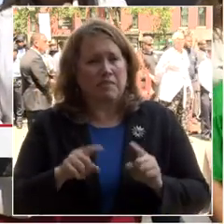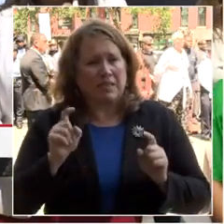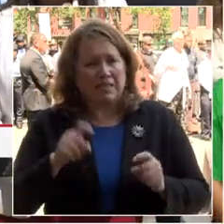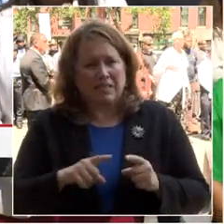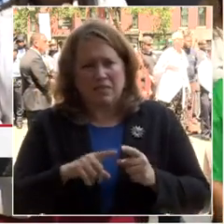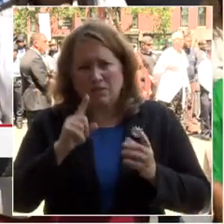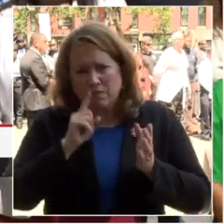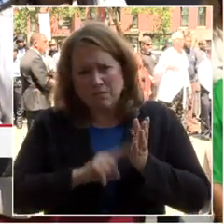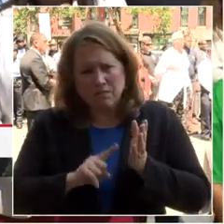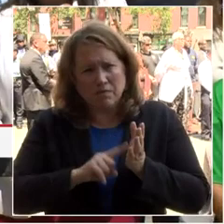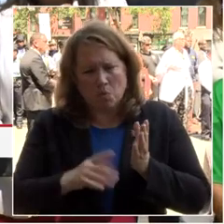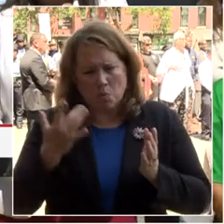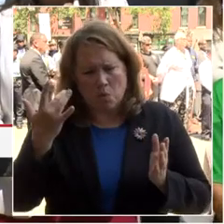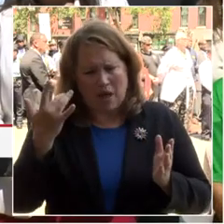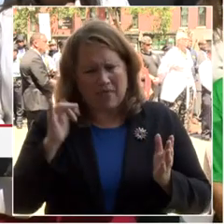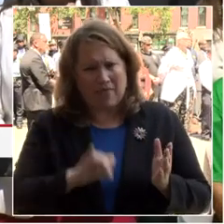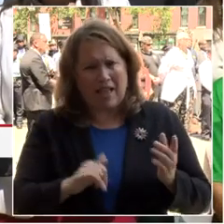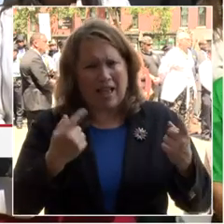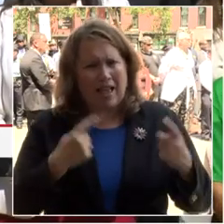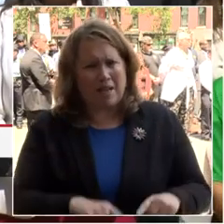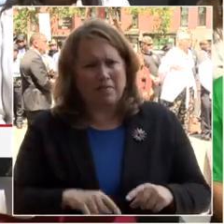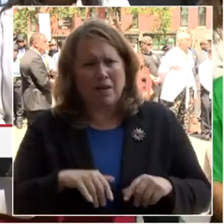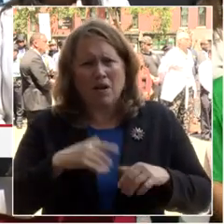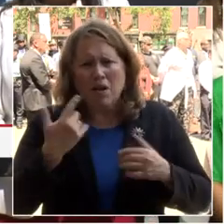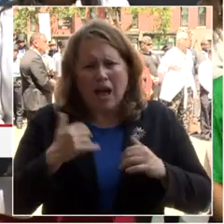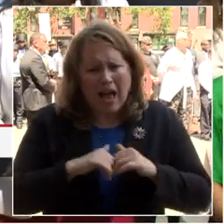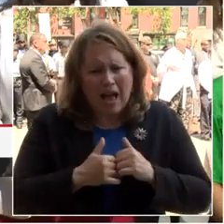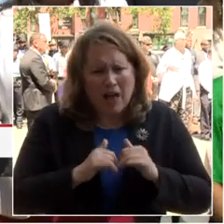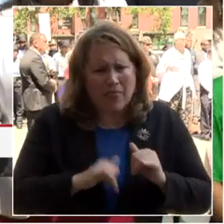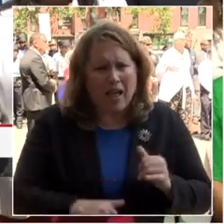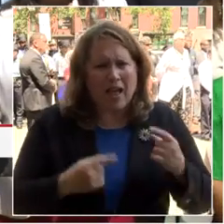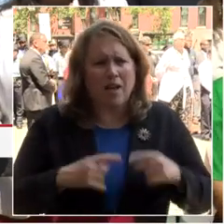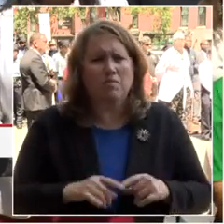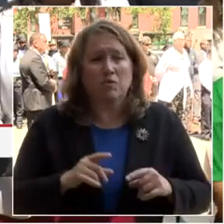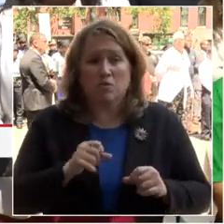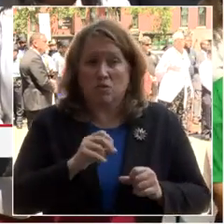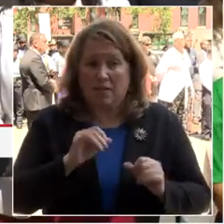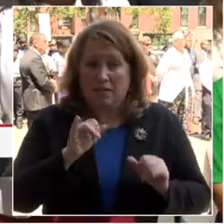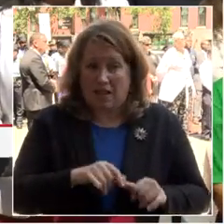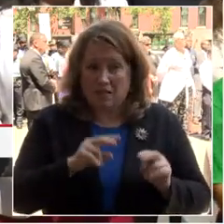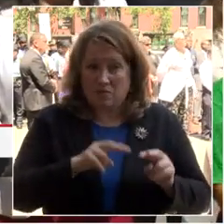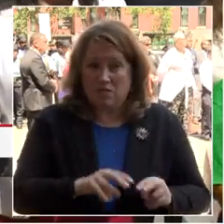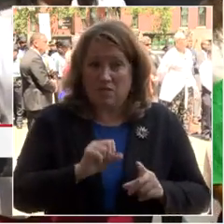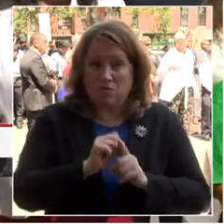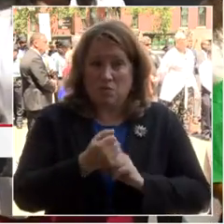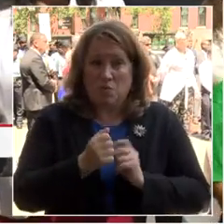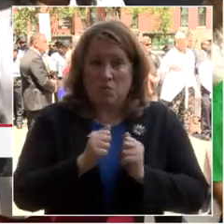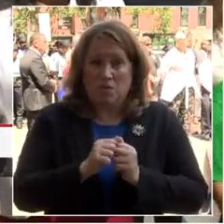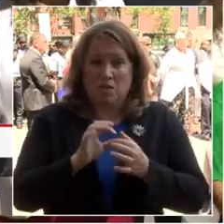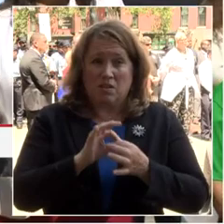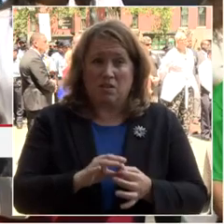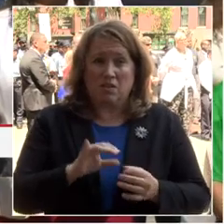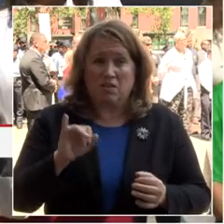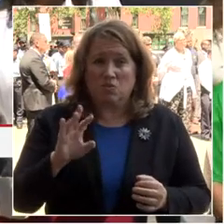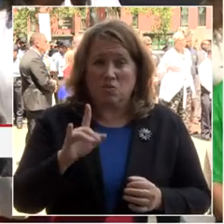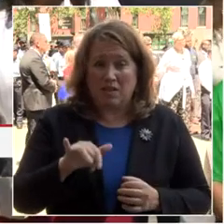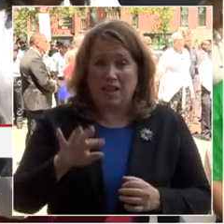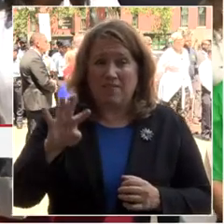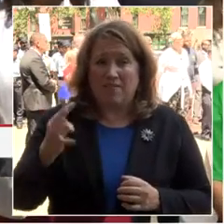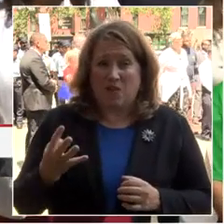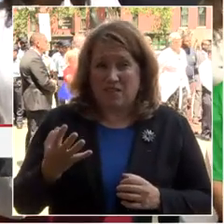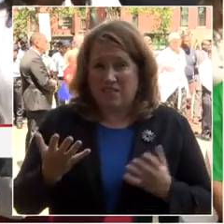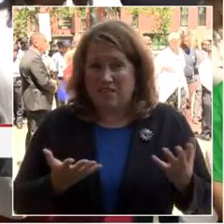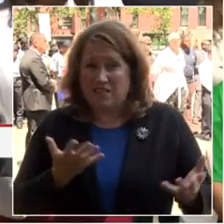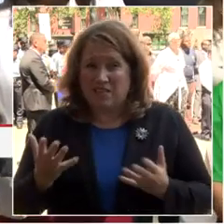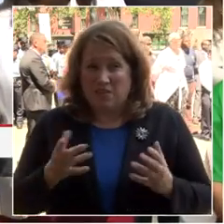say exactly what happened. And Mayor, just looking at the situation with respect to the 4th and the teams, so you